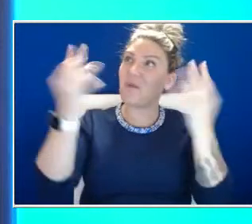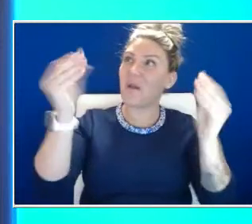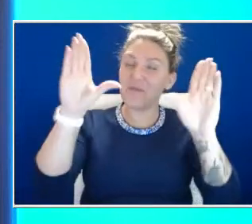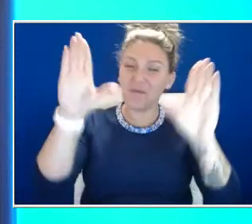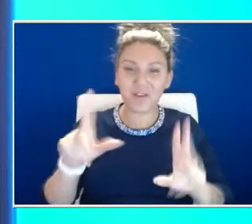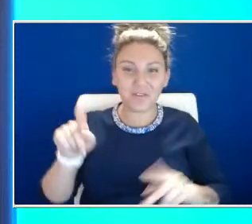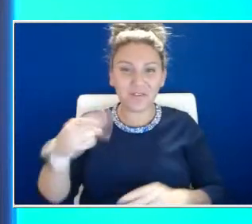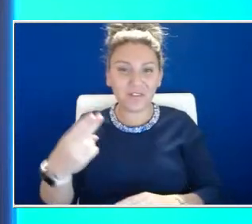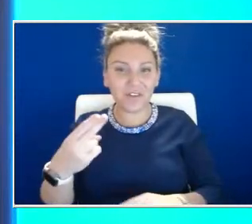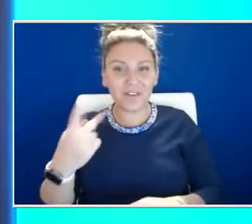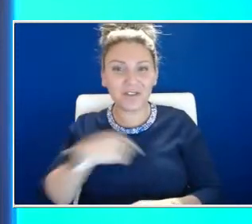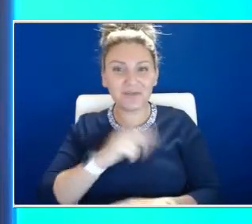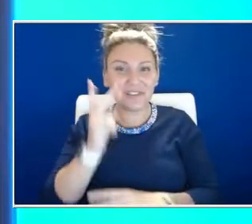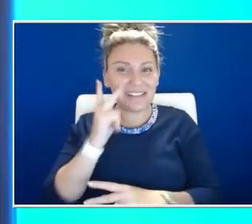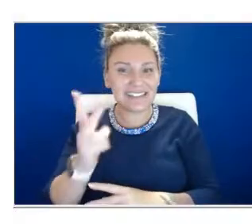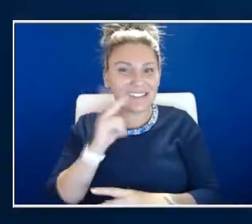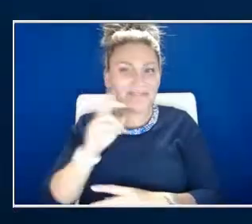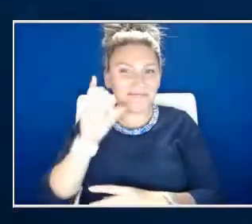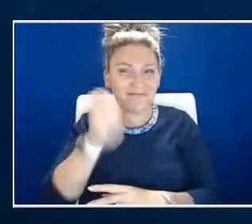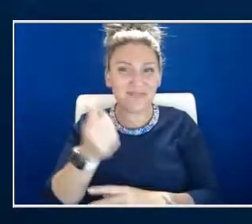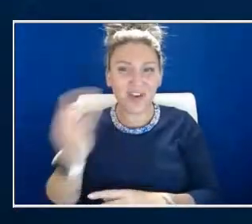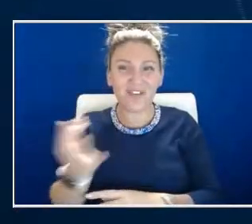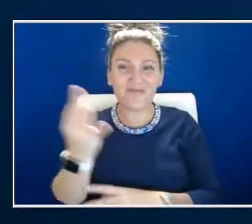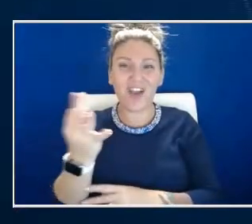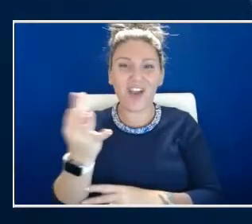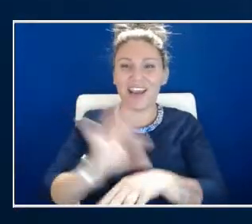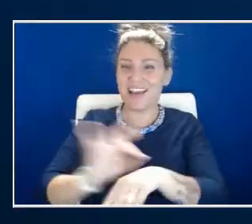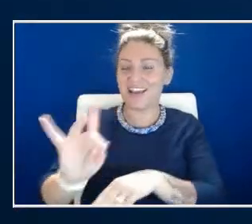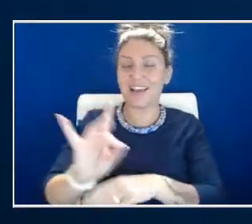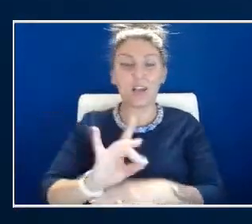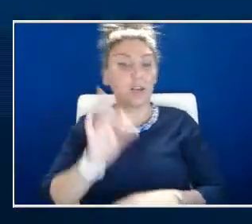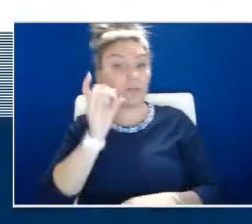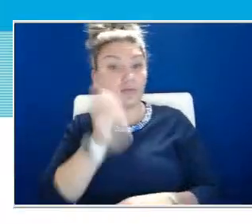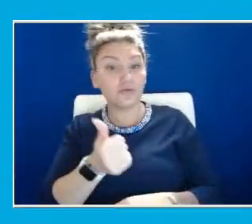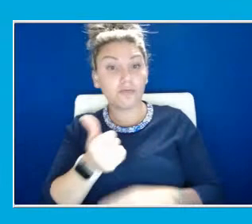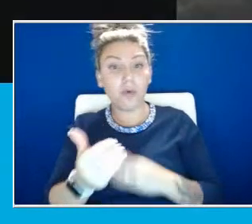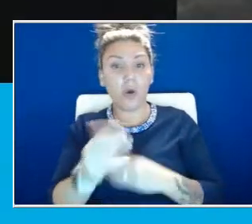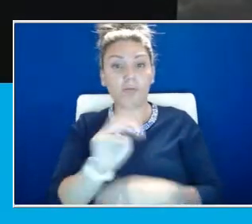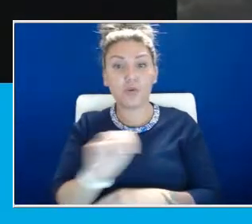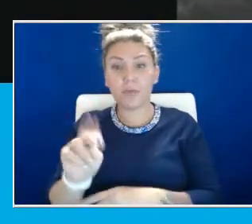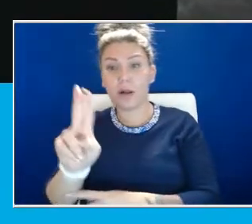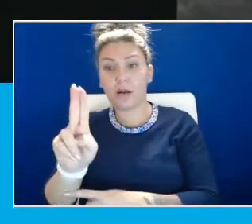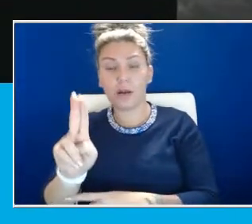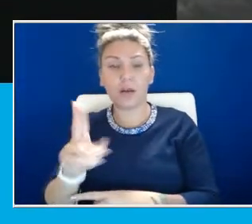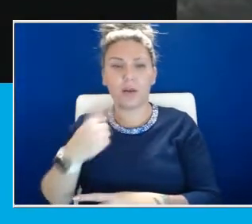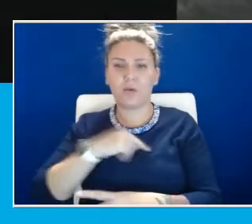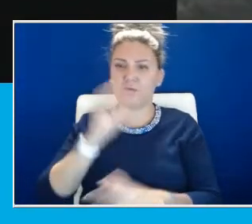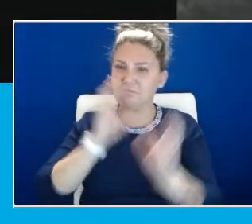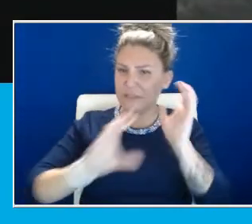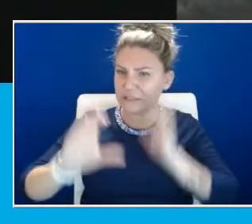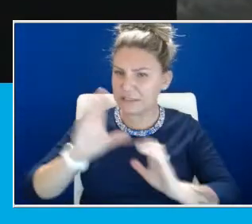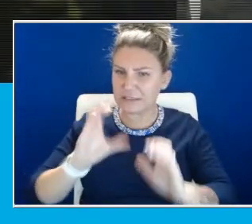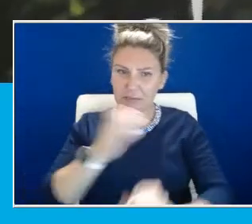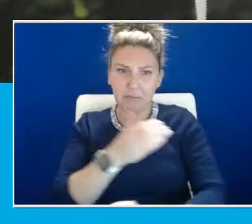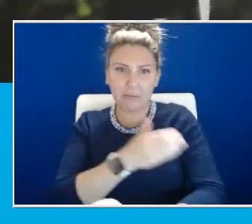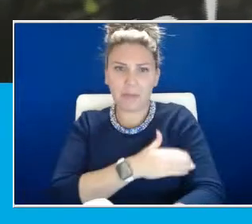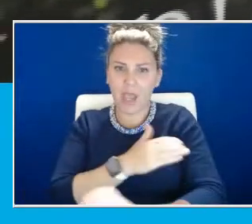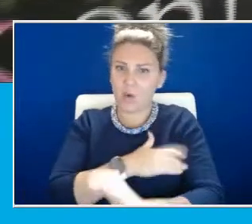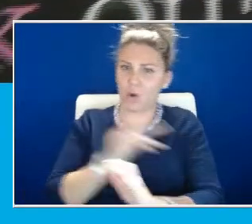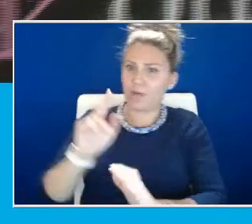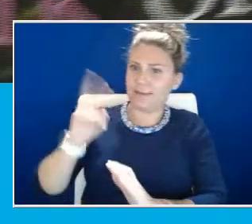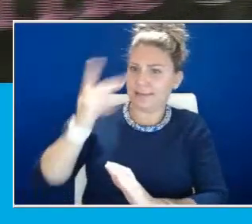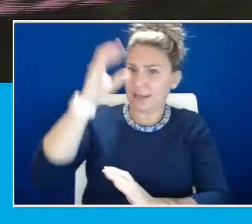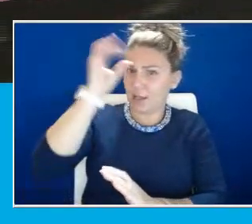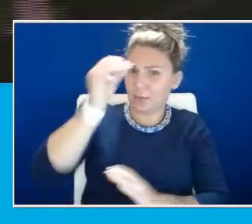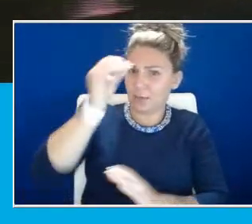see you back here Friday at 8 a.m. Coming up tomorrow on the Morning Medical Update, we explore the power of a second opinion through the